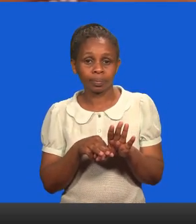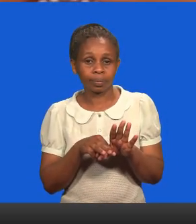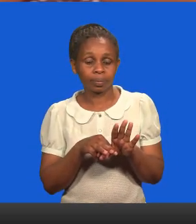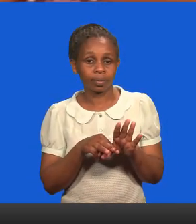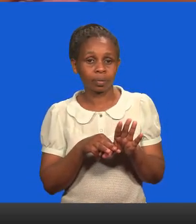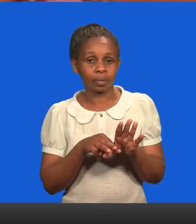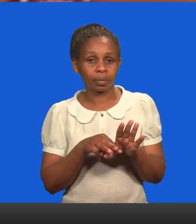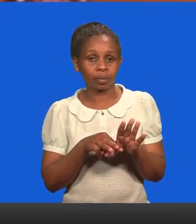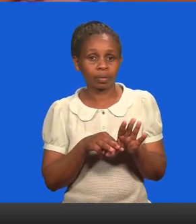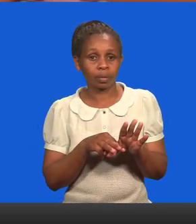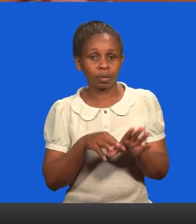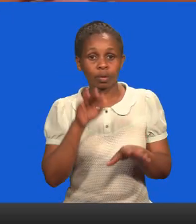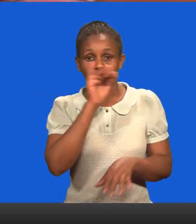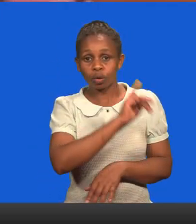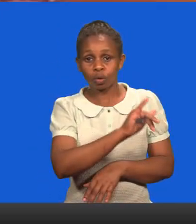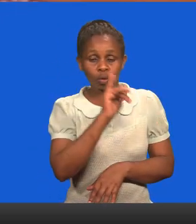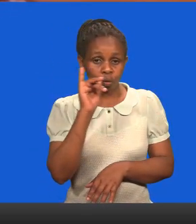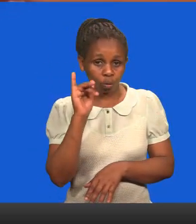members,